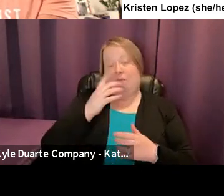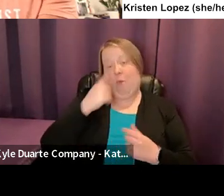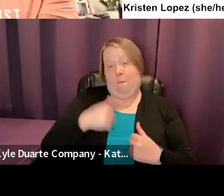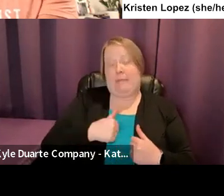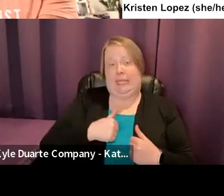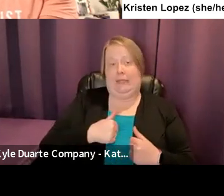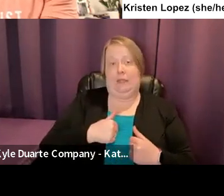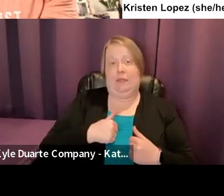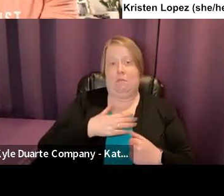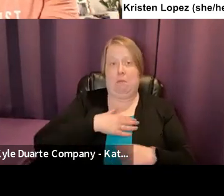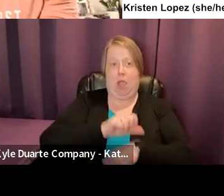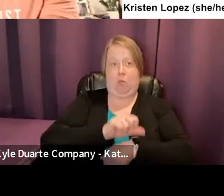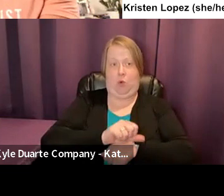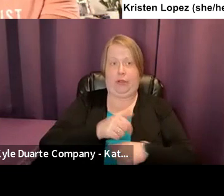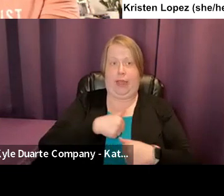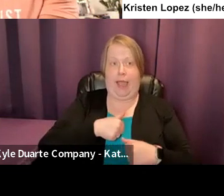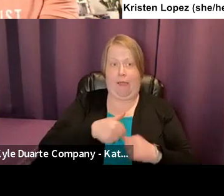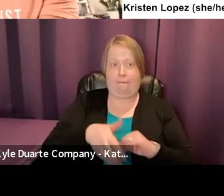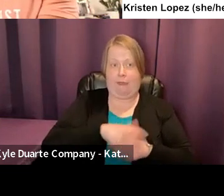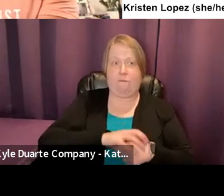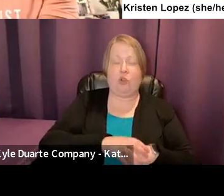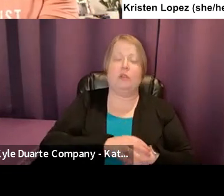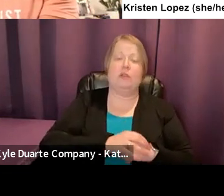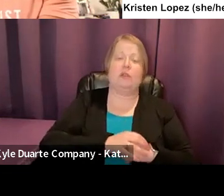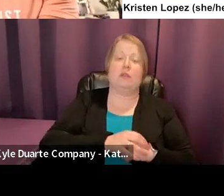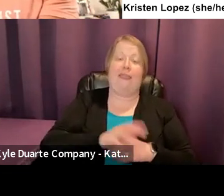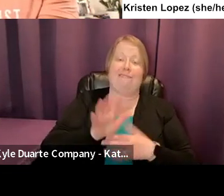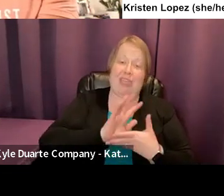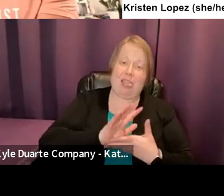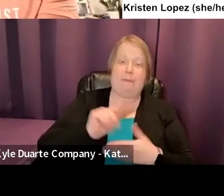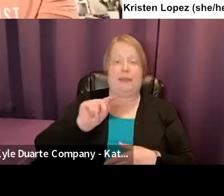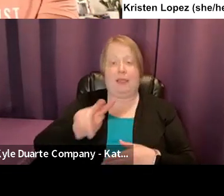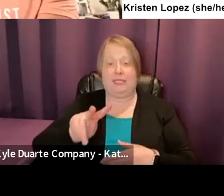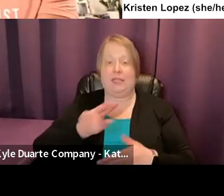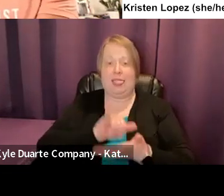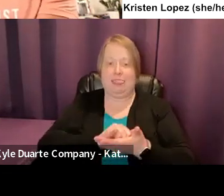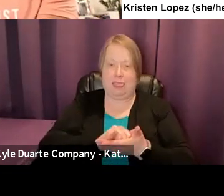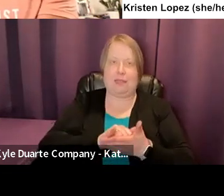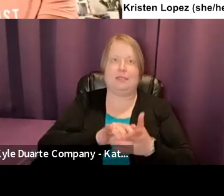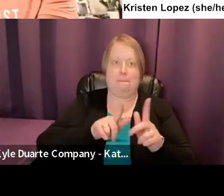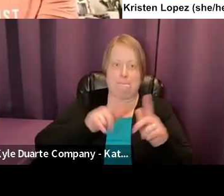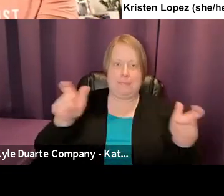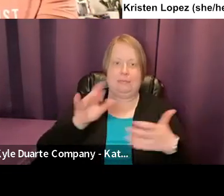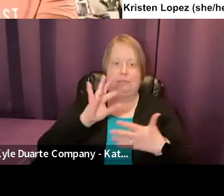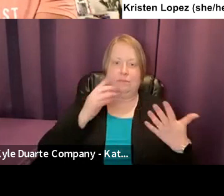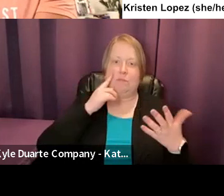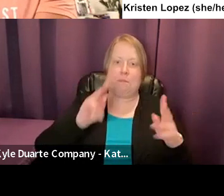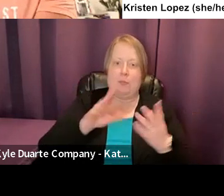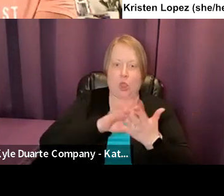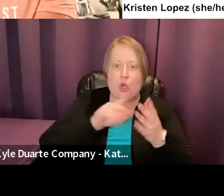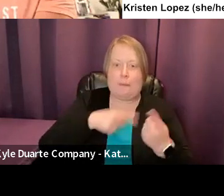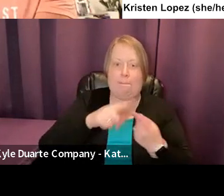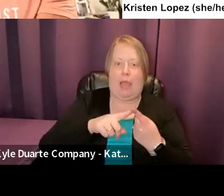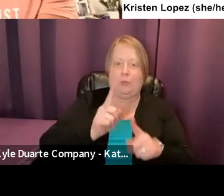you know, film and television are the biggest way that people can learn about other cultures and people that are different from